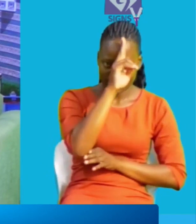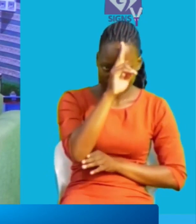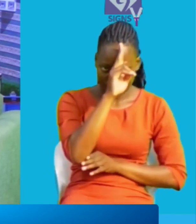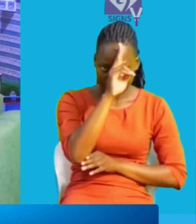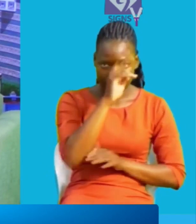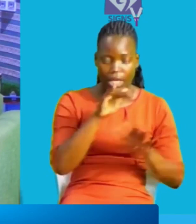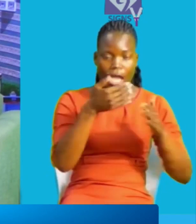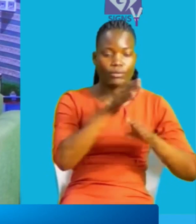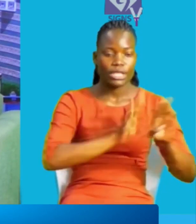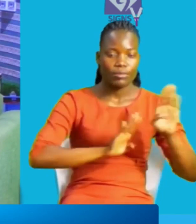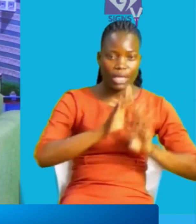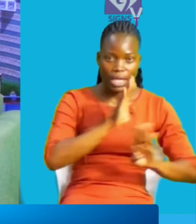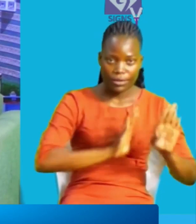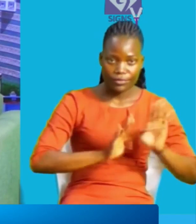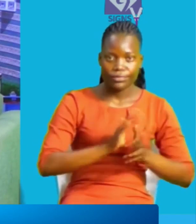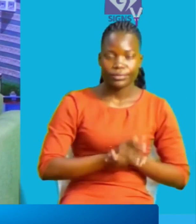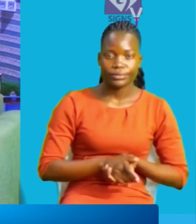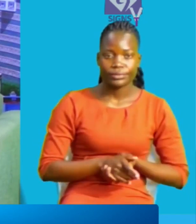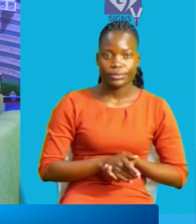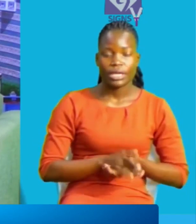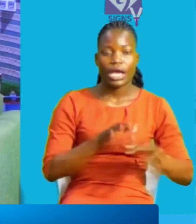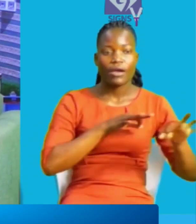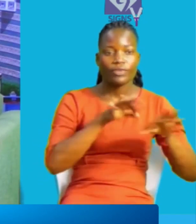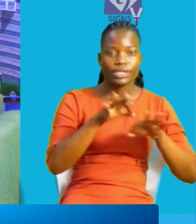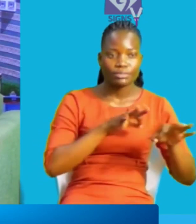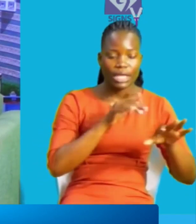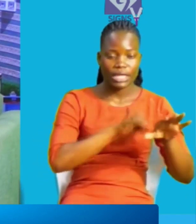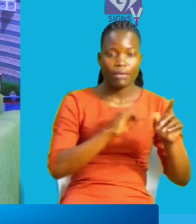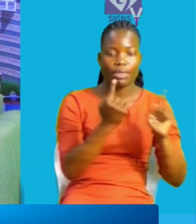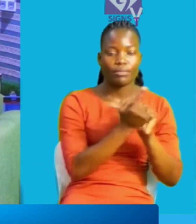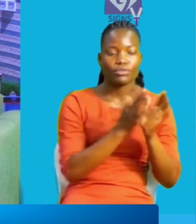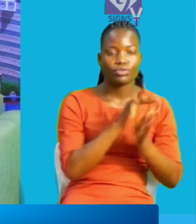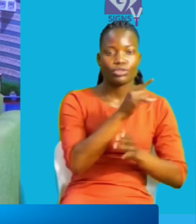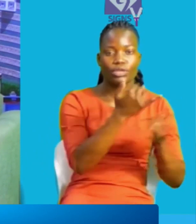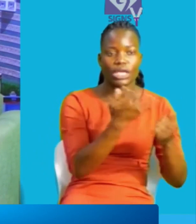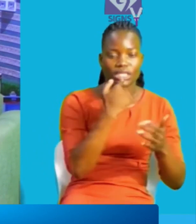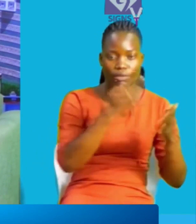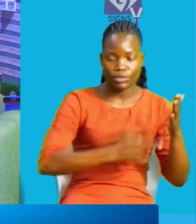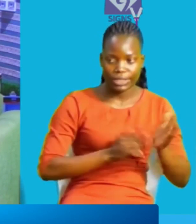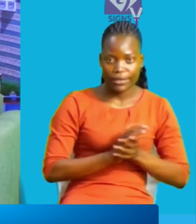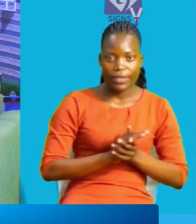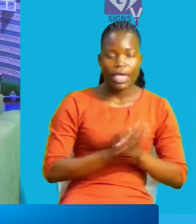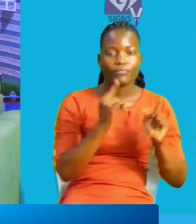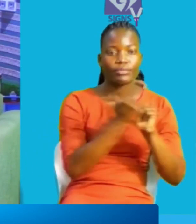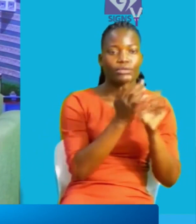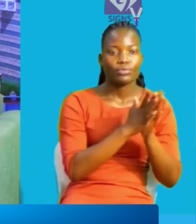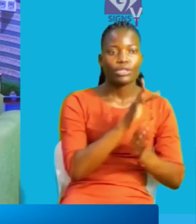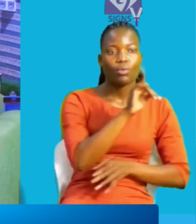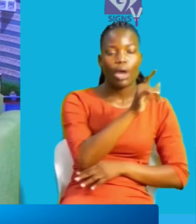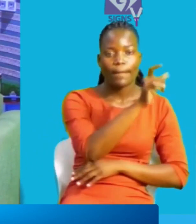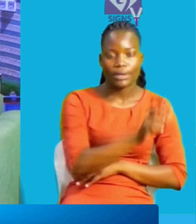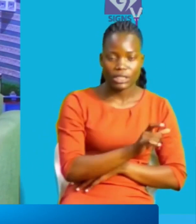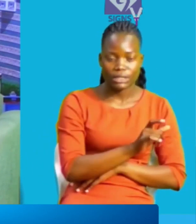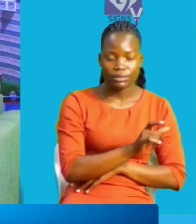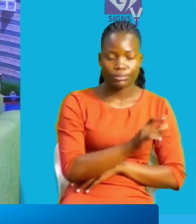askari, vile wana behave. Nikuelezea kwamba tukikutana na wewe wanasema kwamba nimekutana